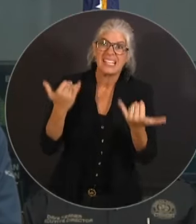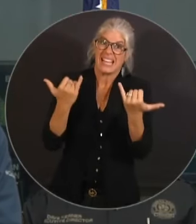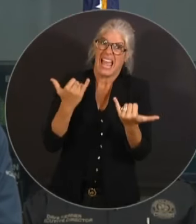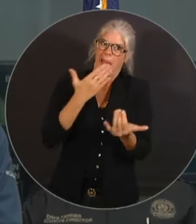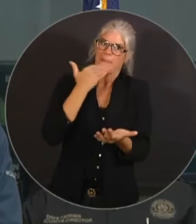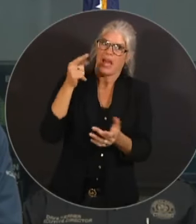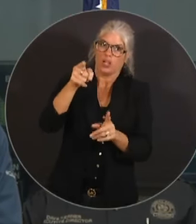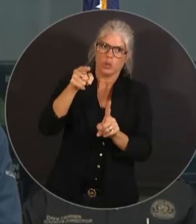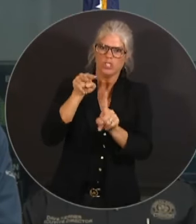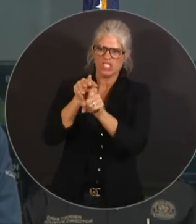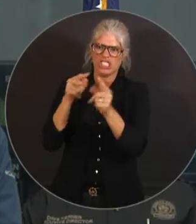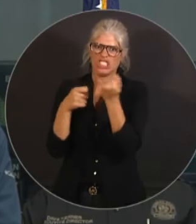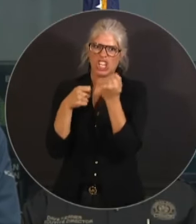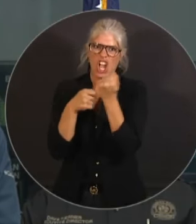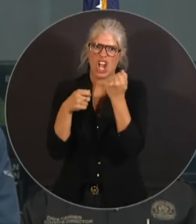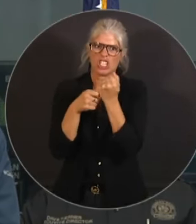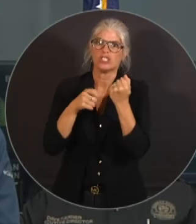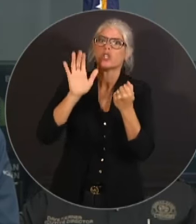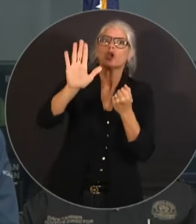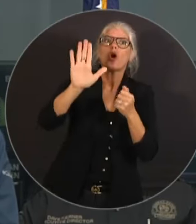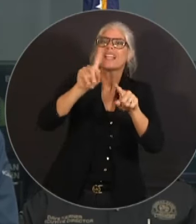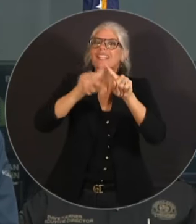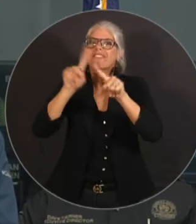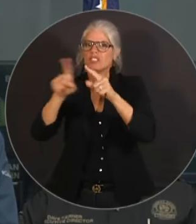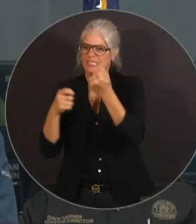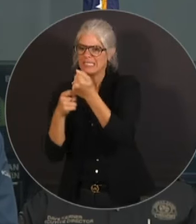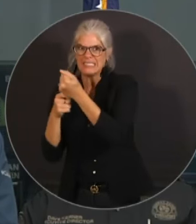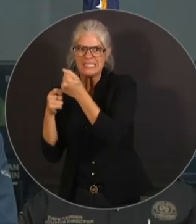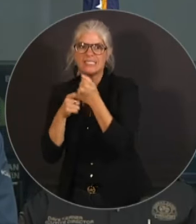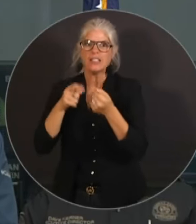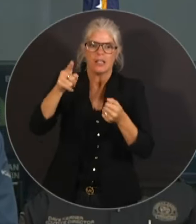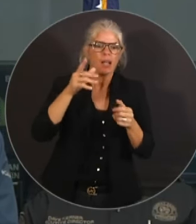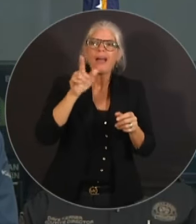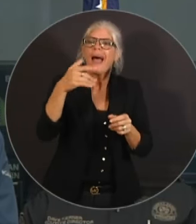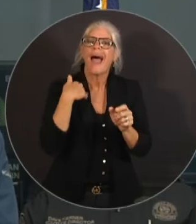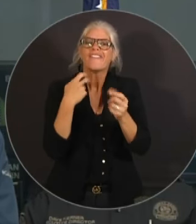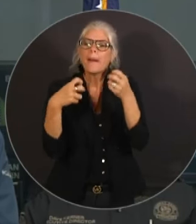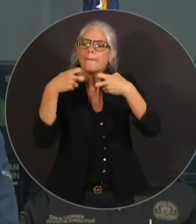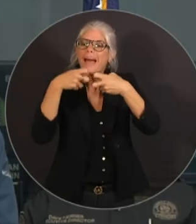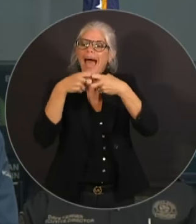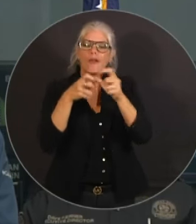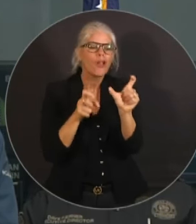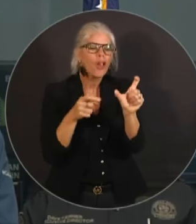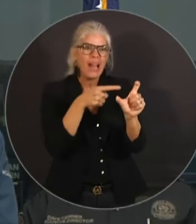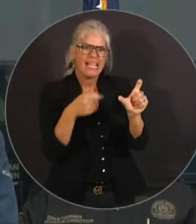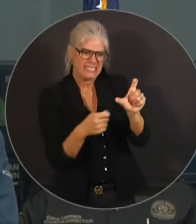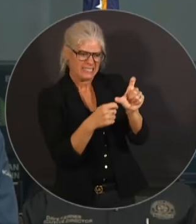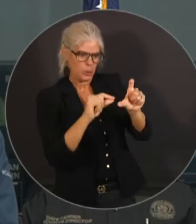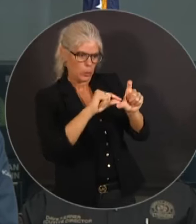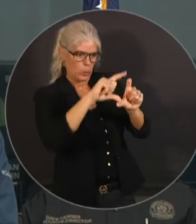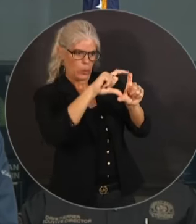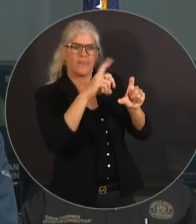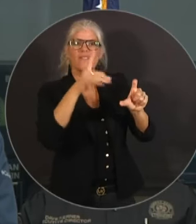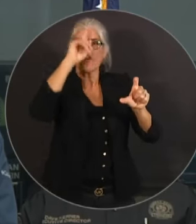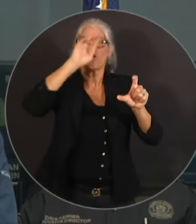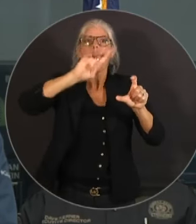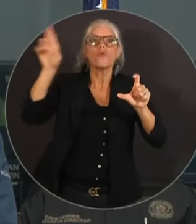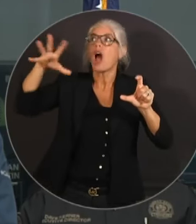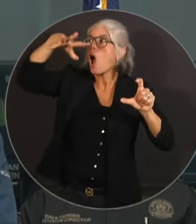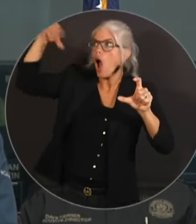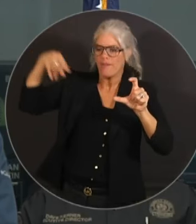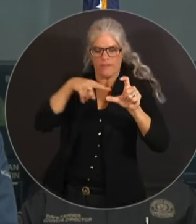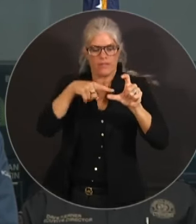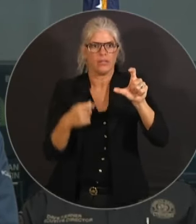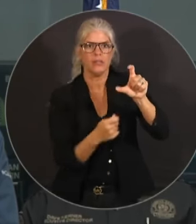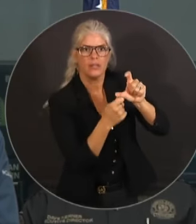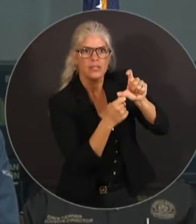of those electronic devices and backup charging sources. If you have a person with access or functional needs in your home, you should have